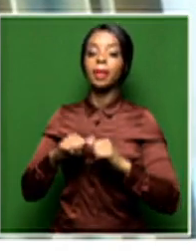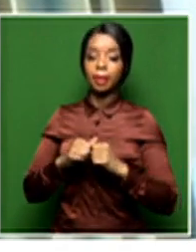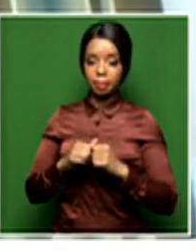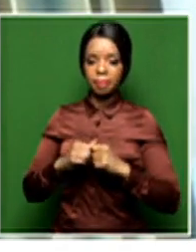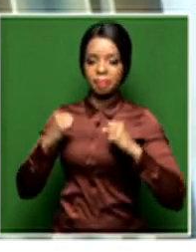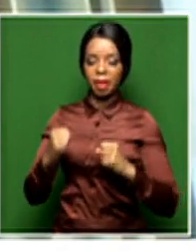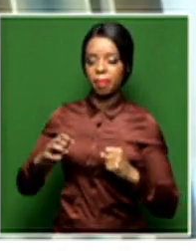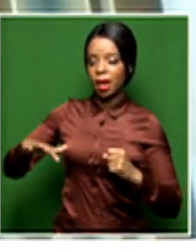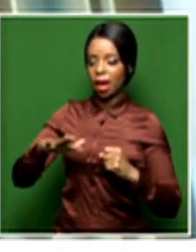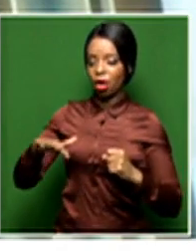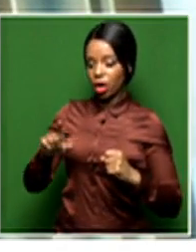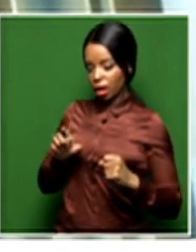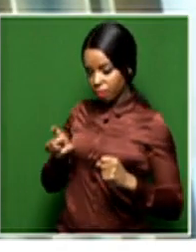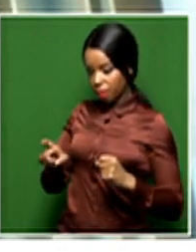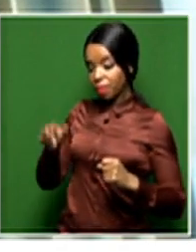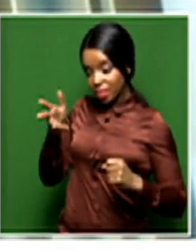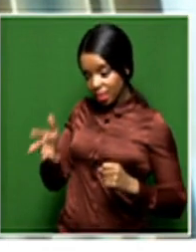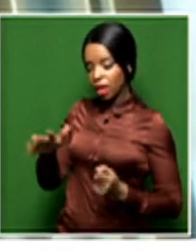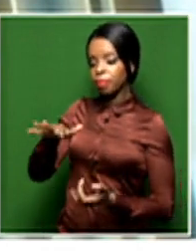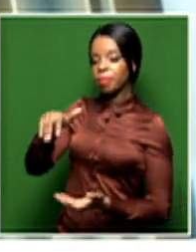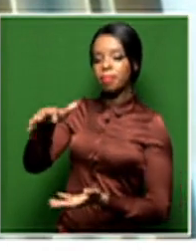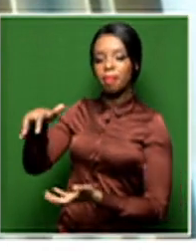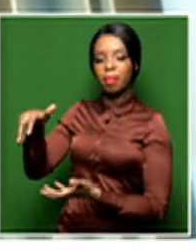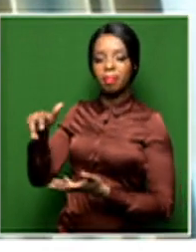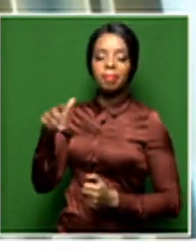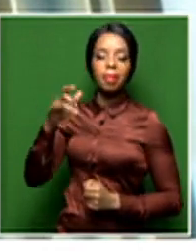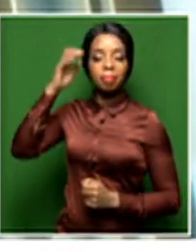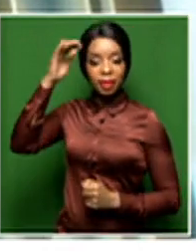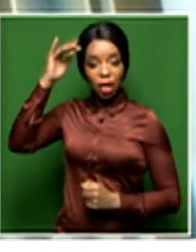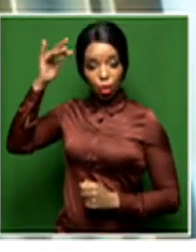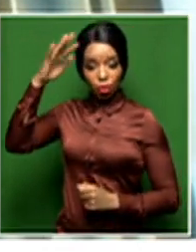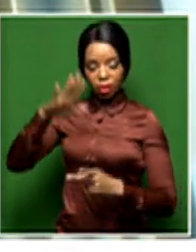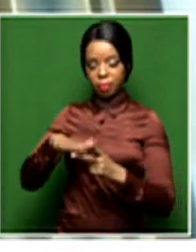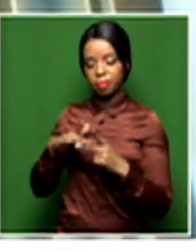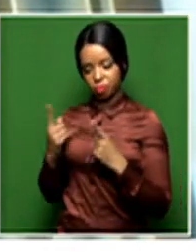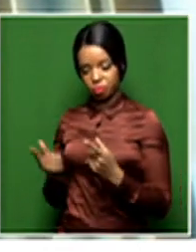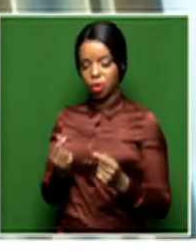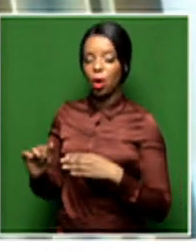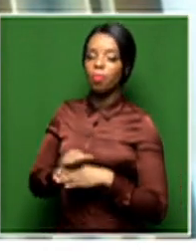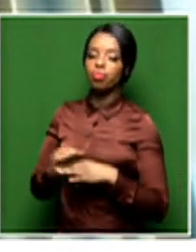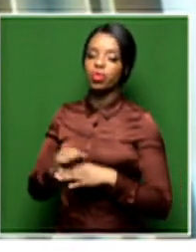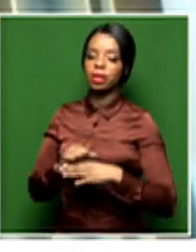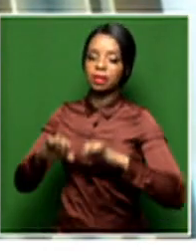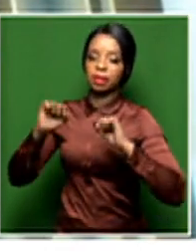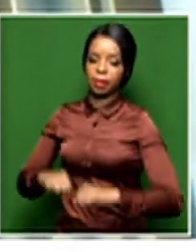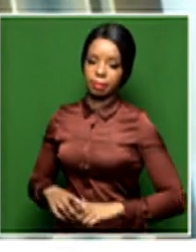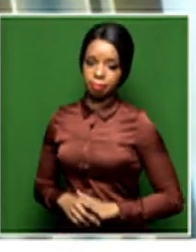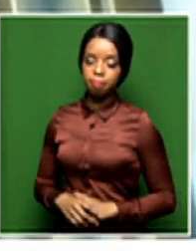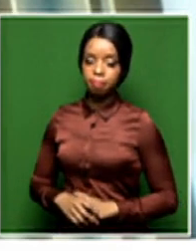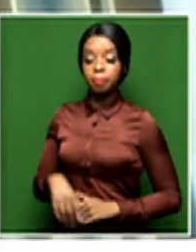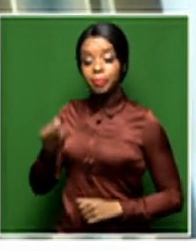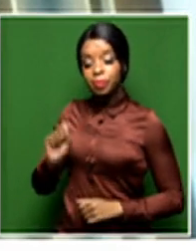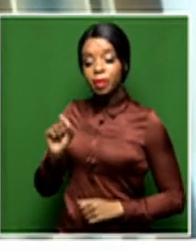area where we'll then be combining theory with practice so that that which they are doing can then be driven